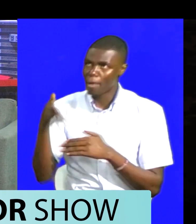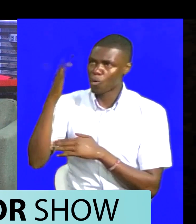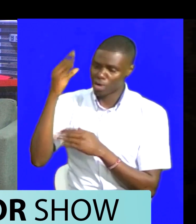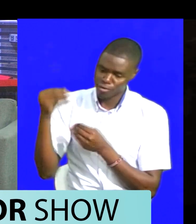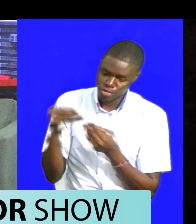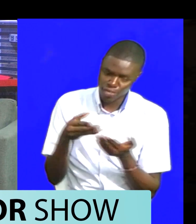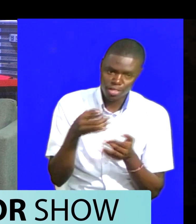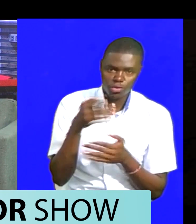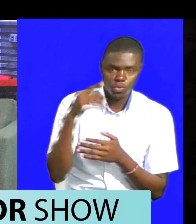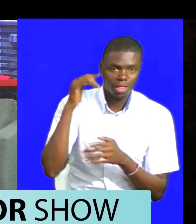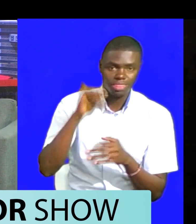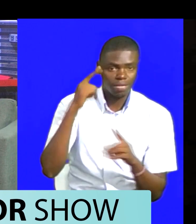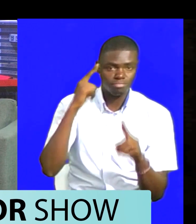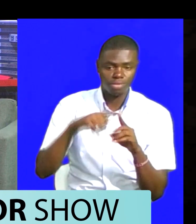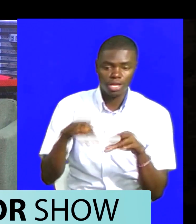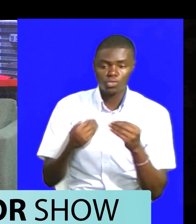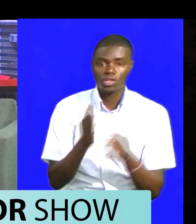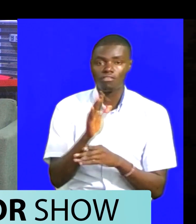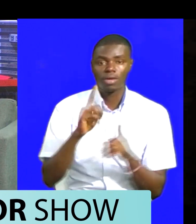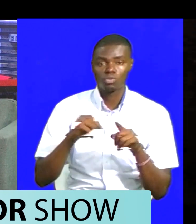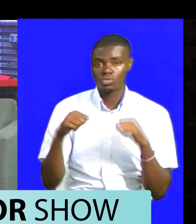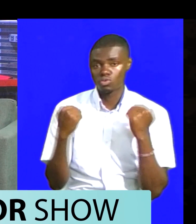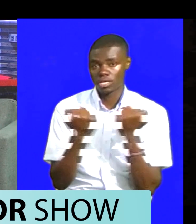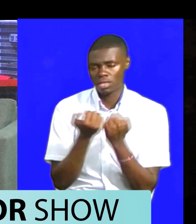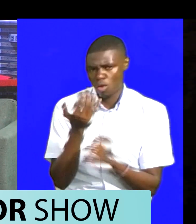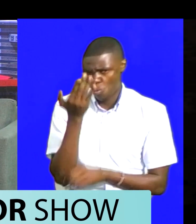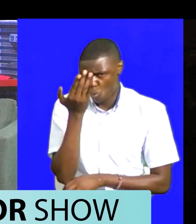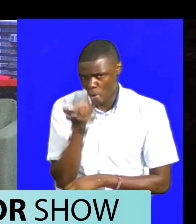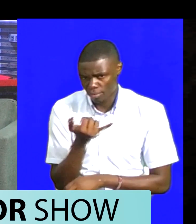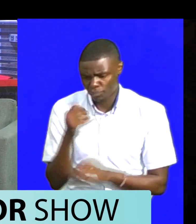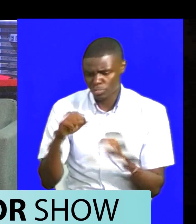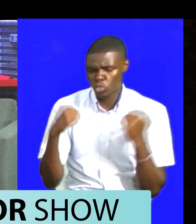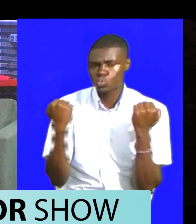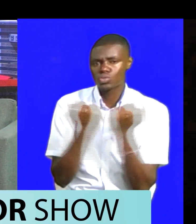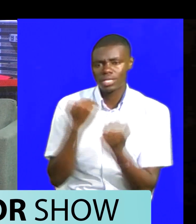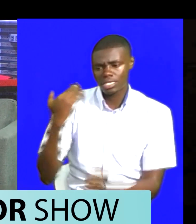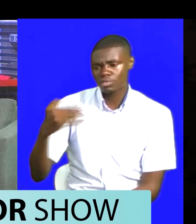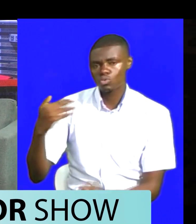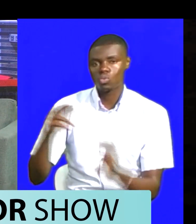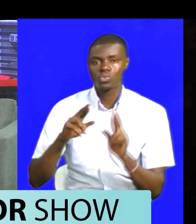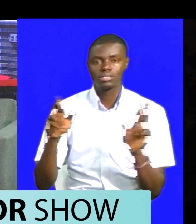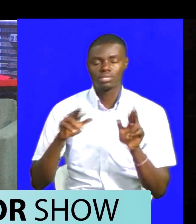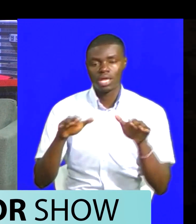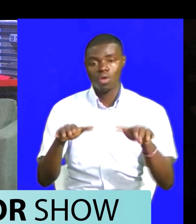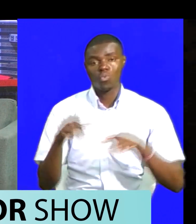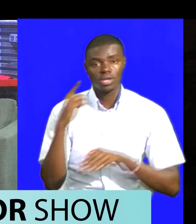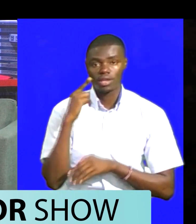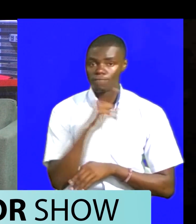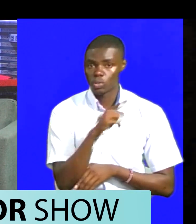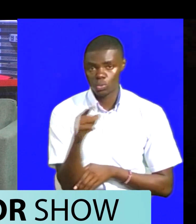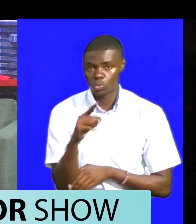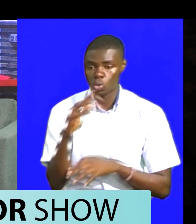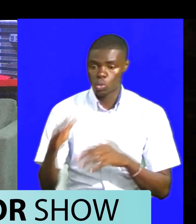you that purpose to give back to the society, because the society is always ready, waiting for you